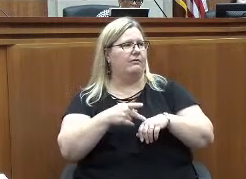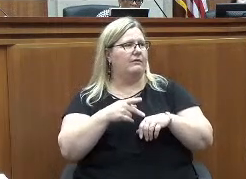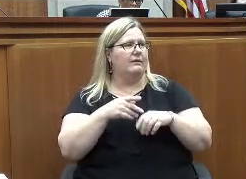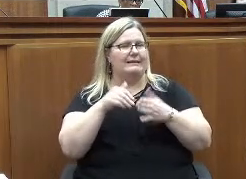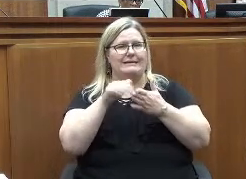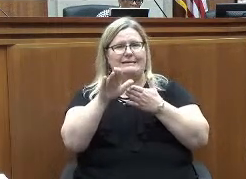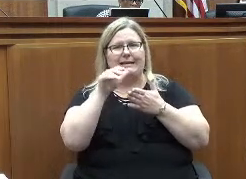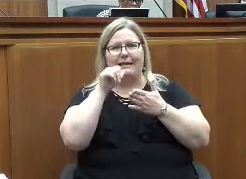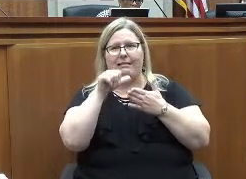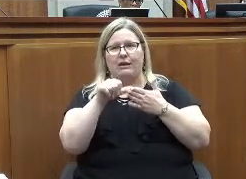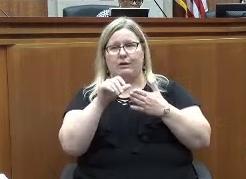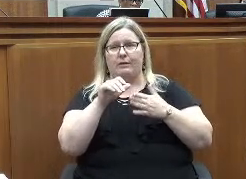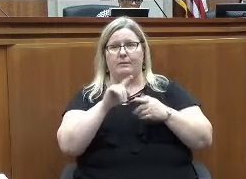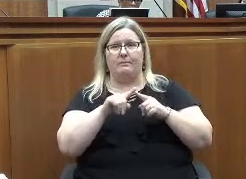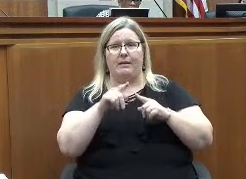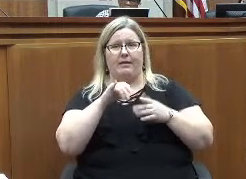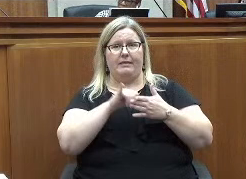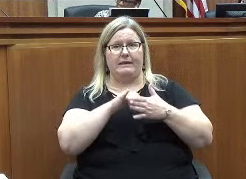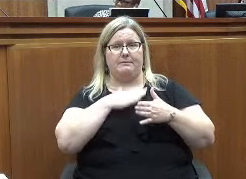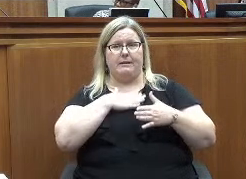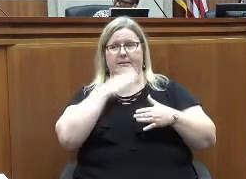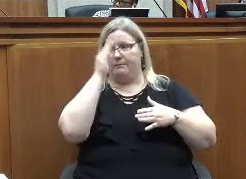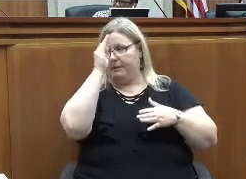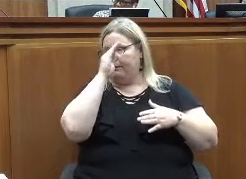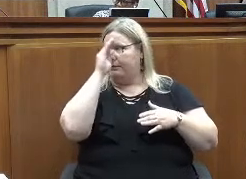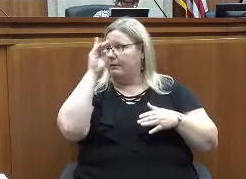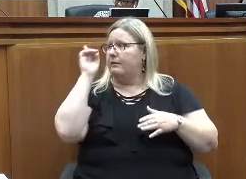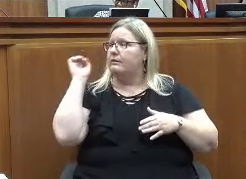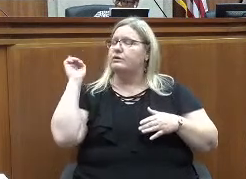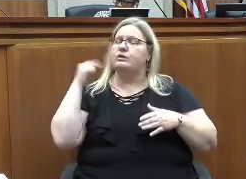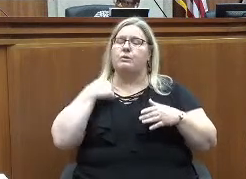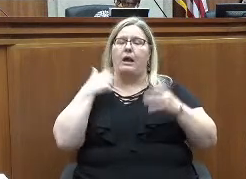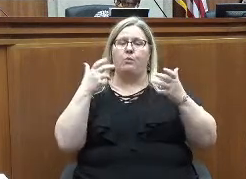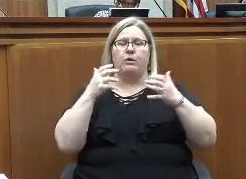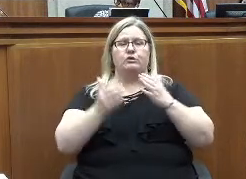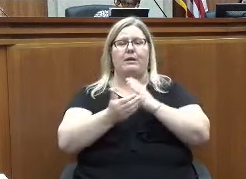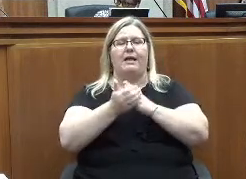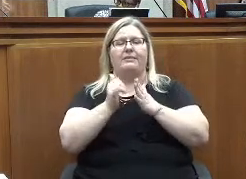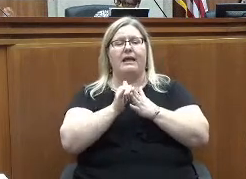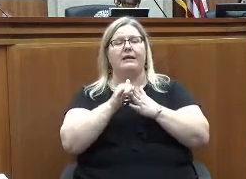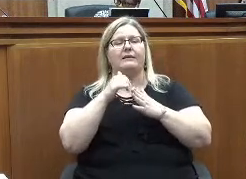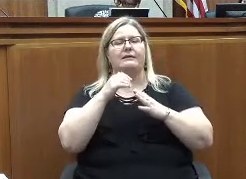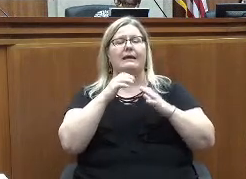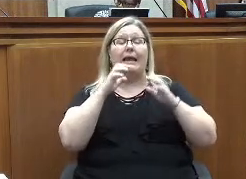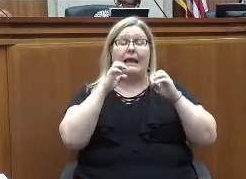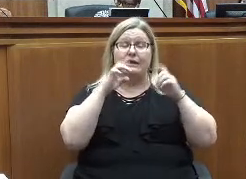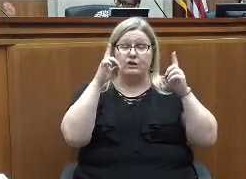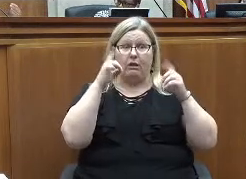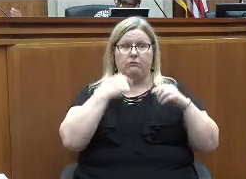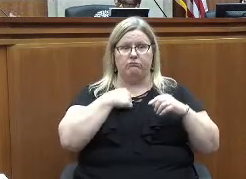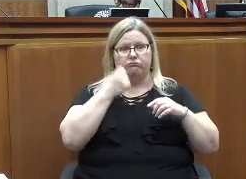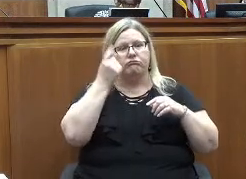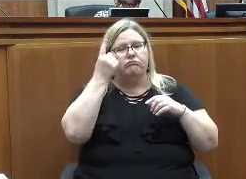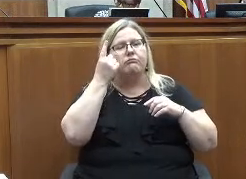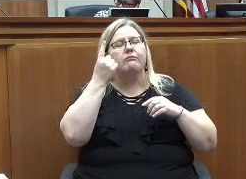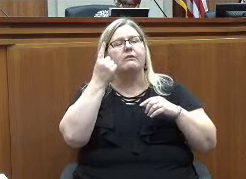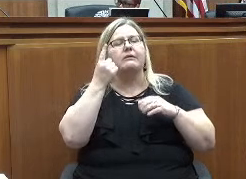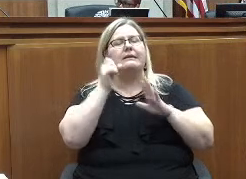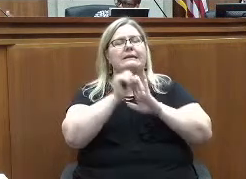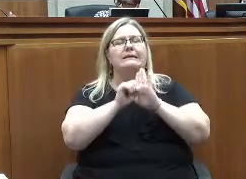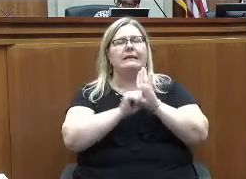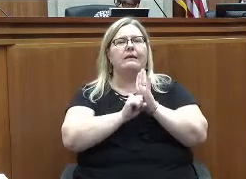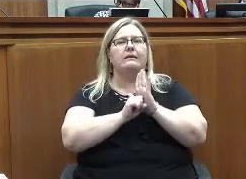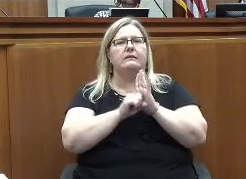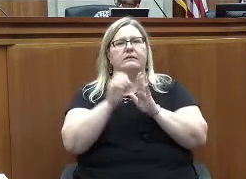just my. Well, that's what I wanted to add, that as an educator, it's understood. Like, I understand the state